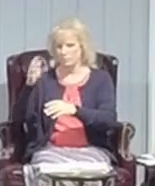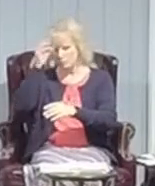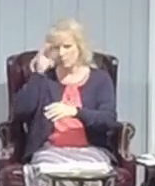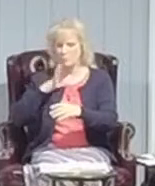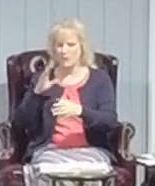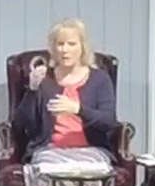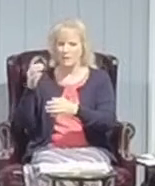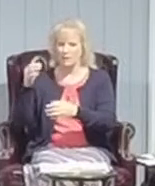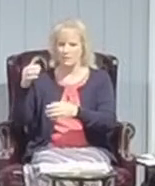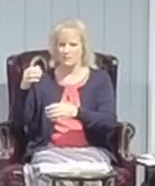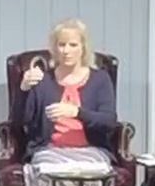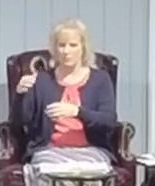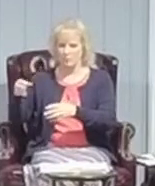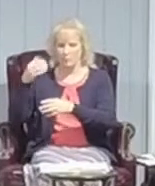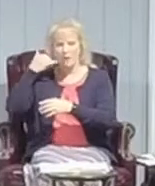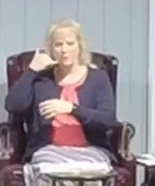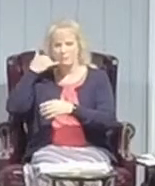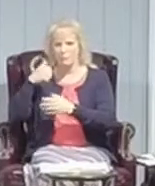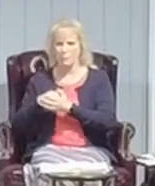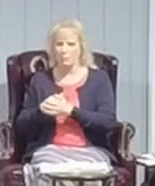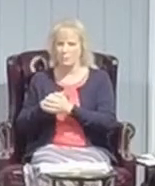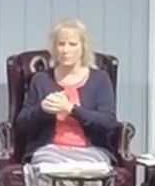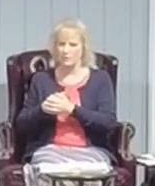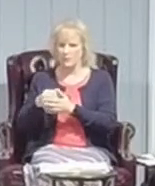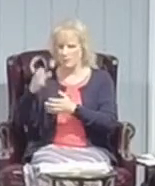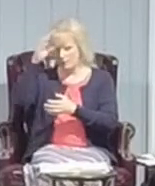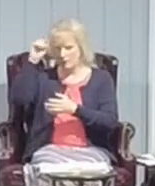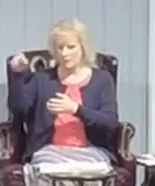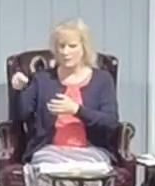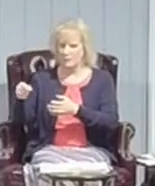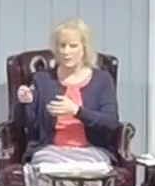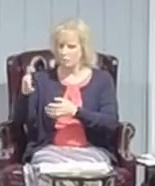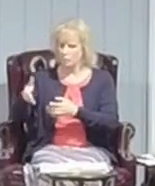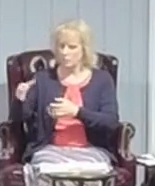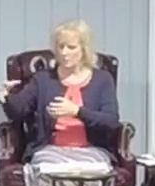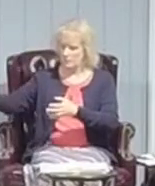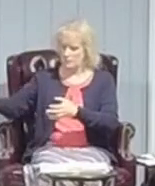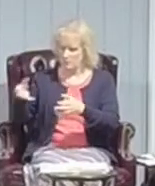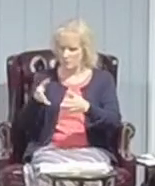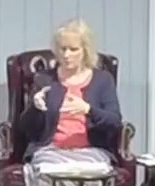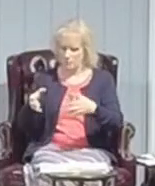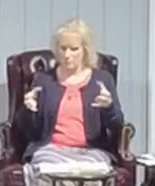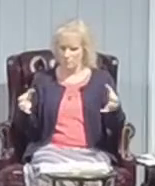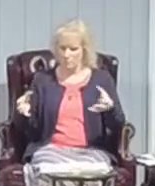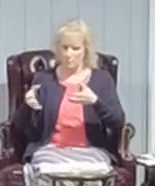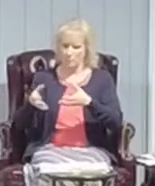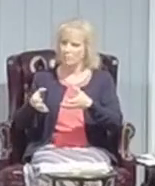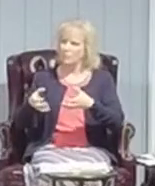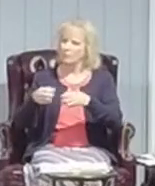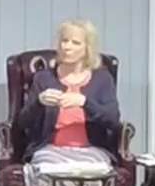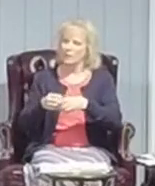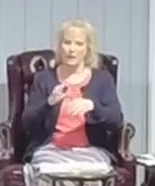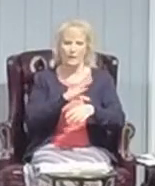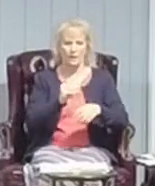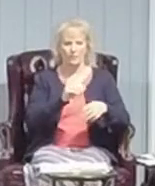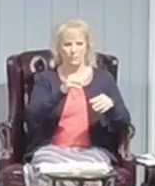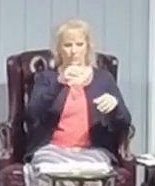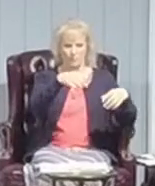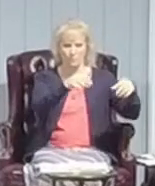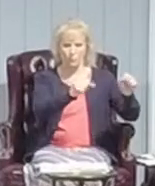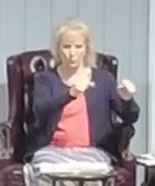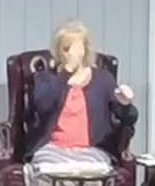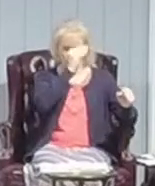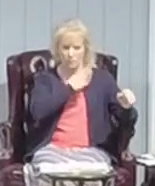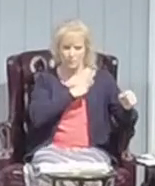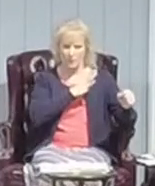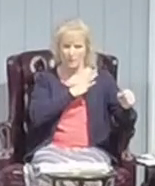he got in the car, and I got in the car. And this guy that was this motorcycle guy, it